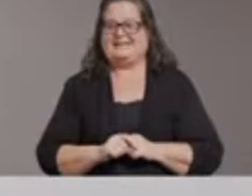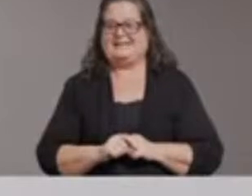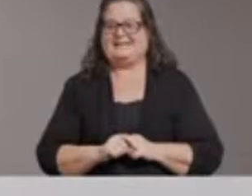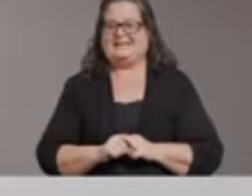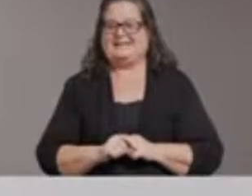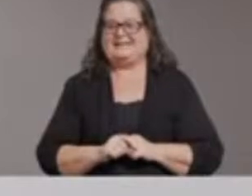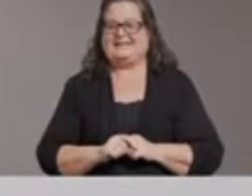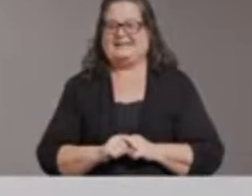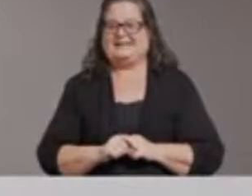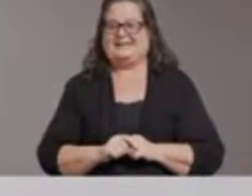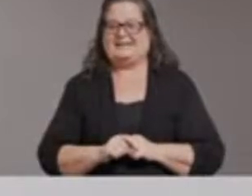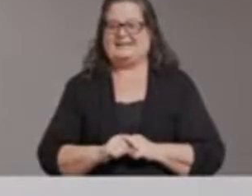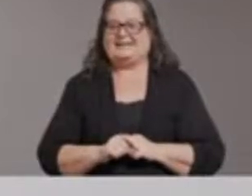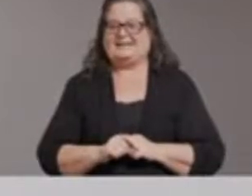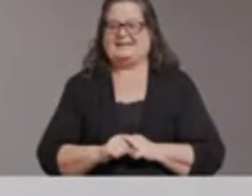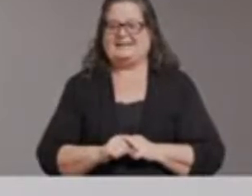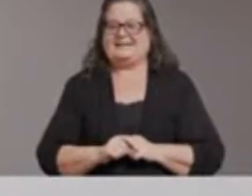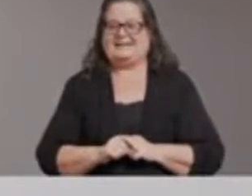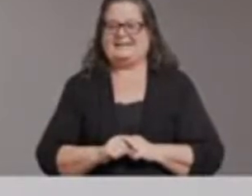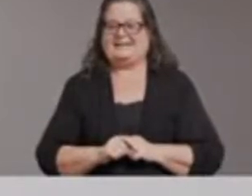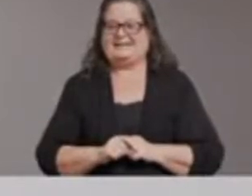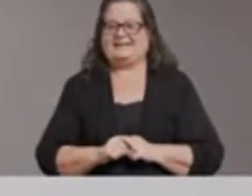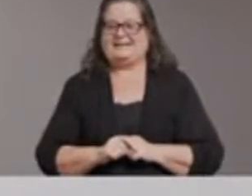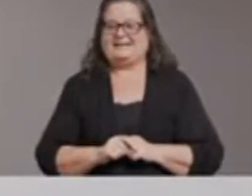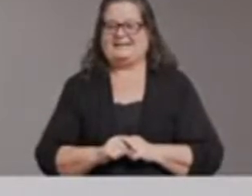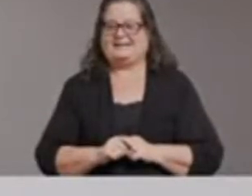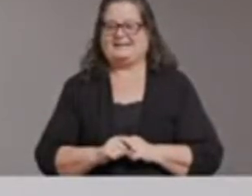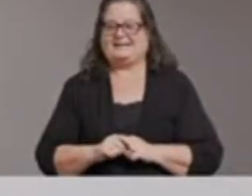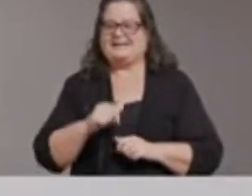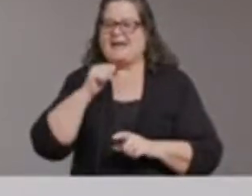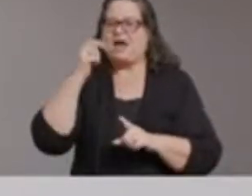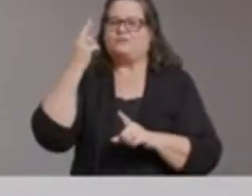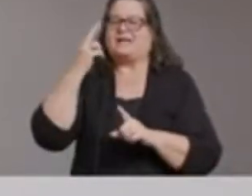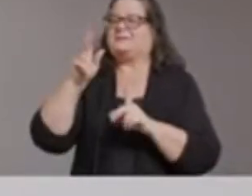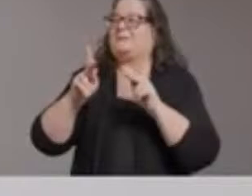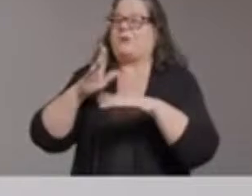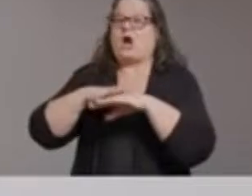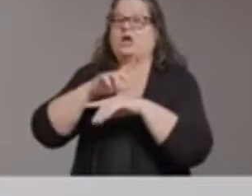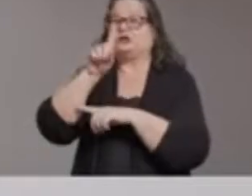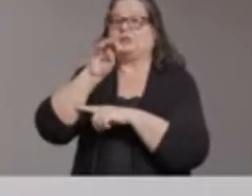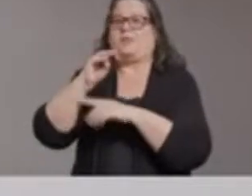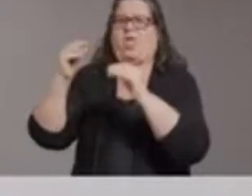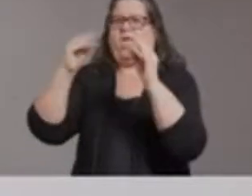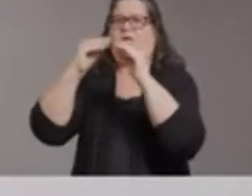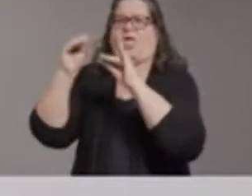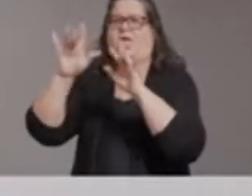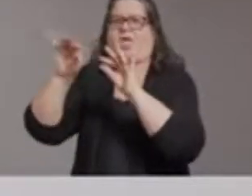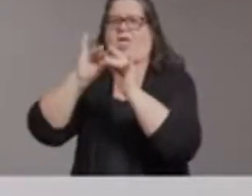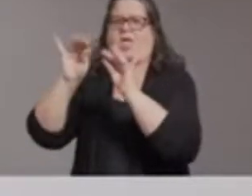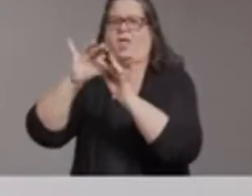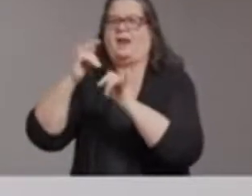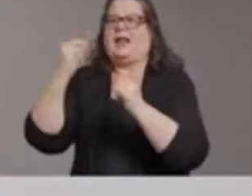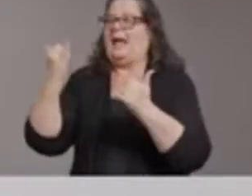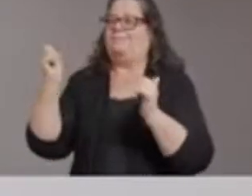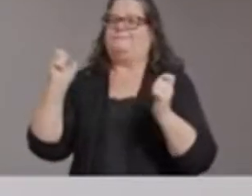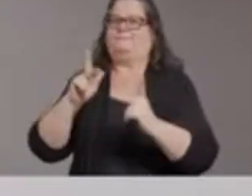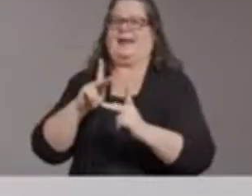Do you have more questions, Peter? We just didn't want Stephanie and Hank to be able to ask any questions. Oh, somebody muted